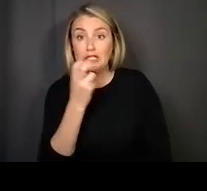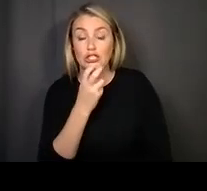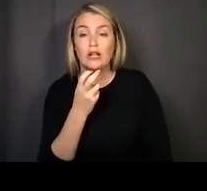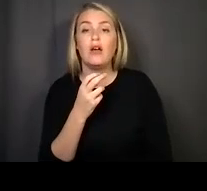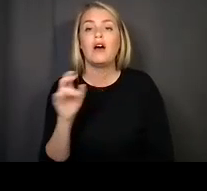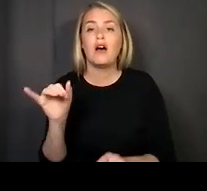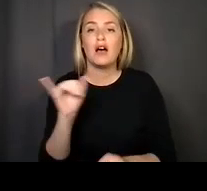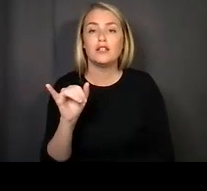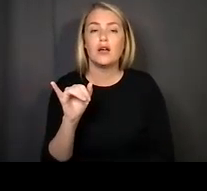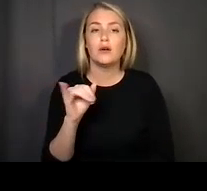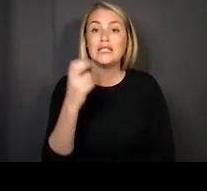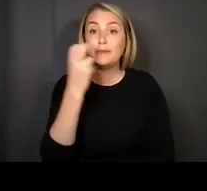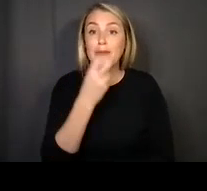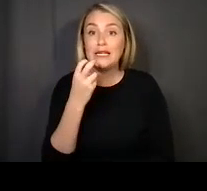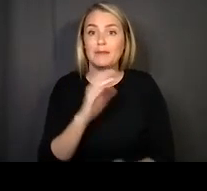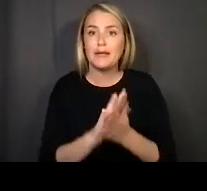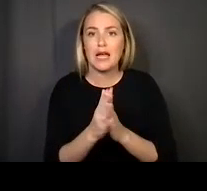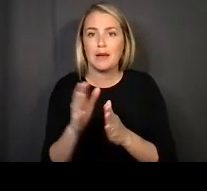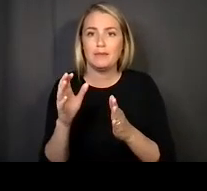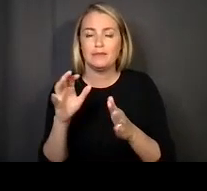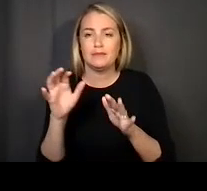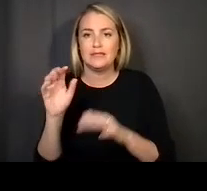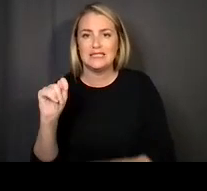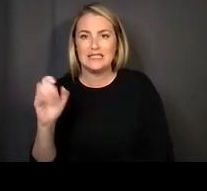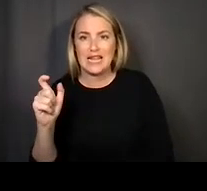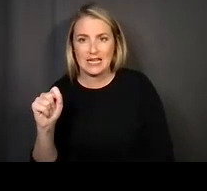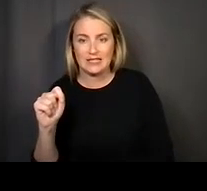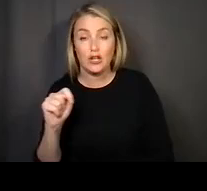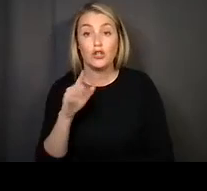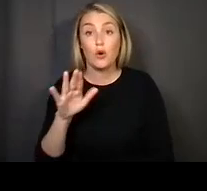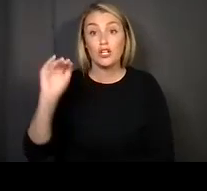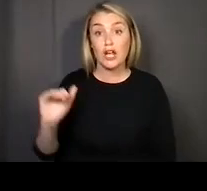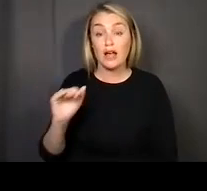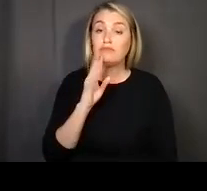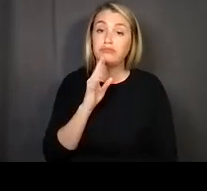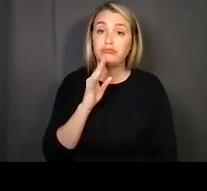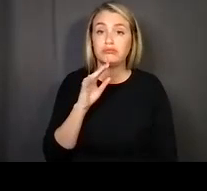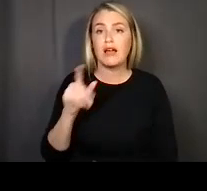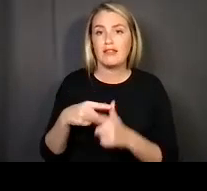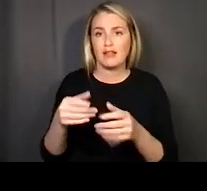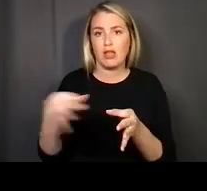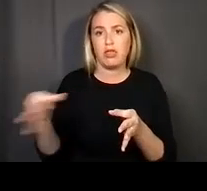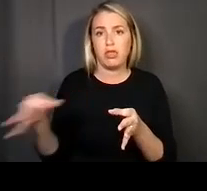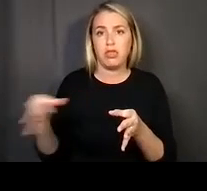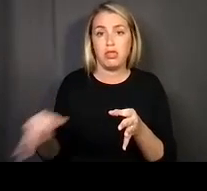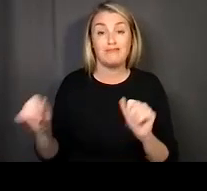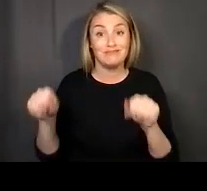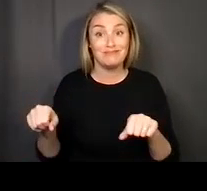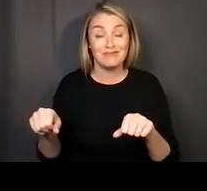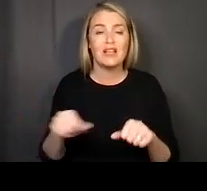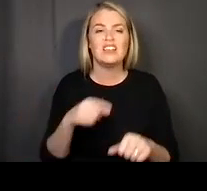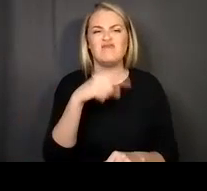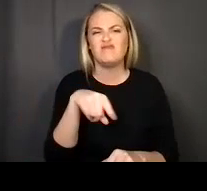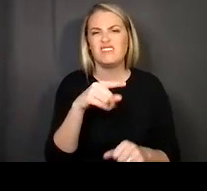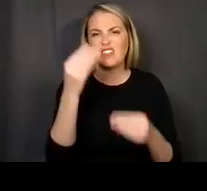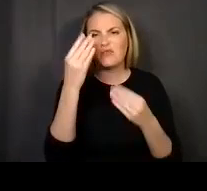your child can speak and it'll type it out. There's También tiene la information función de about dictado, de how manera it que si el works niño and